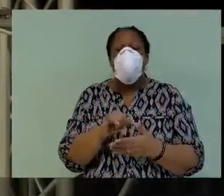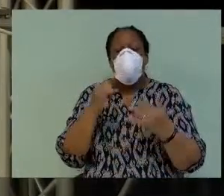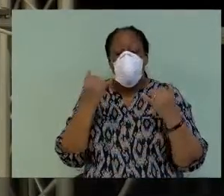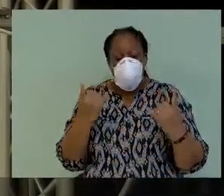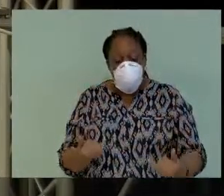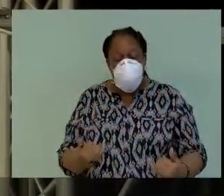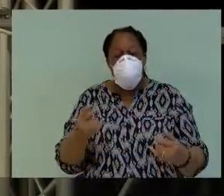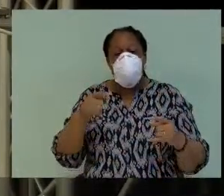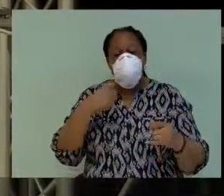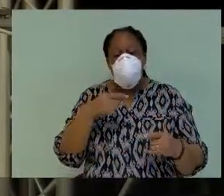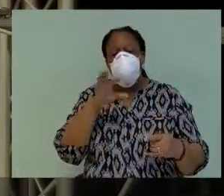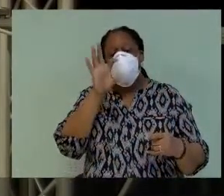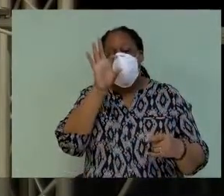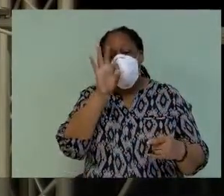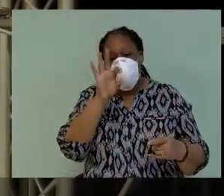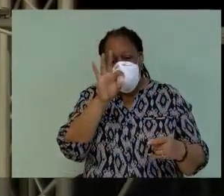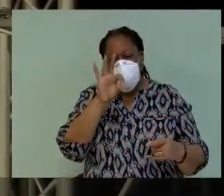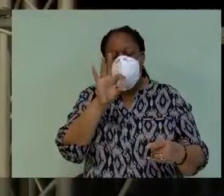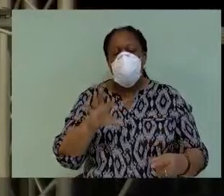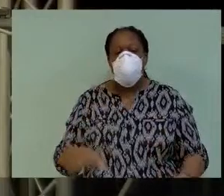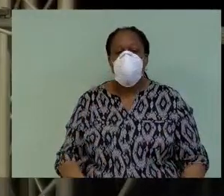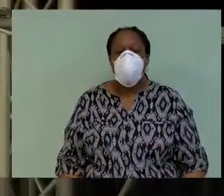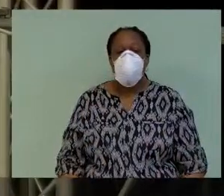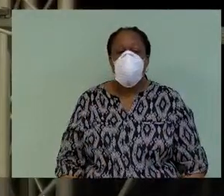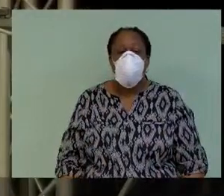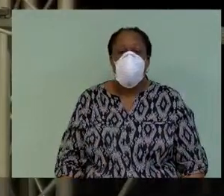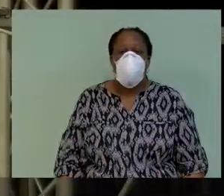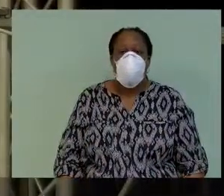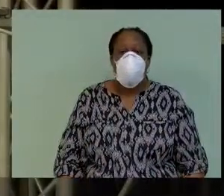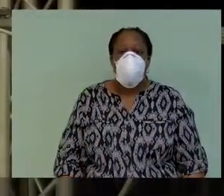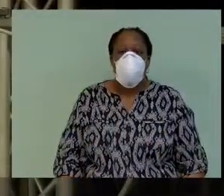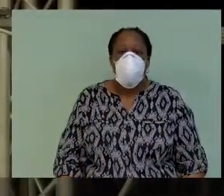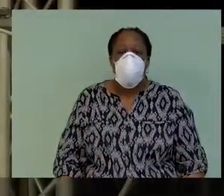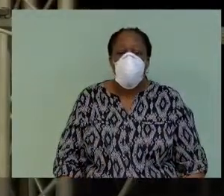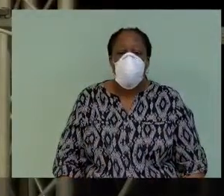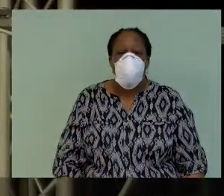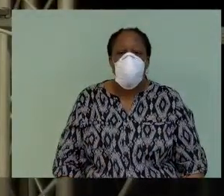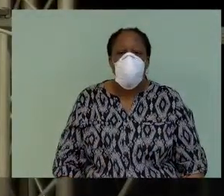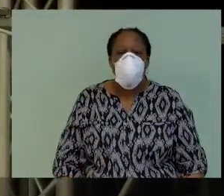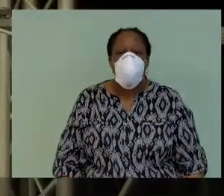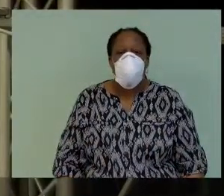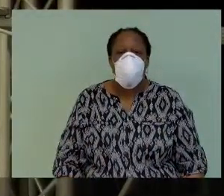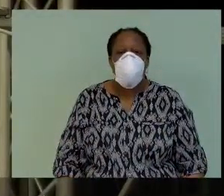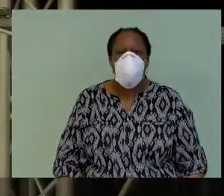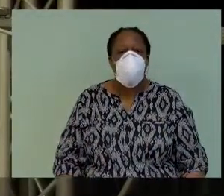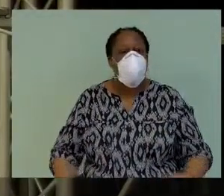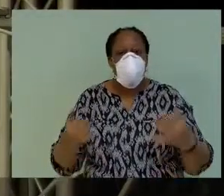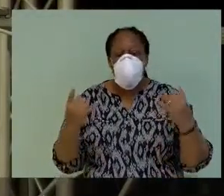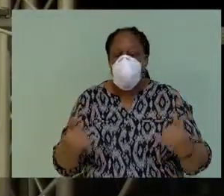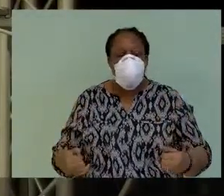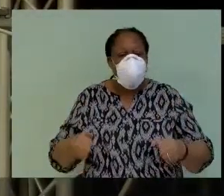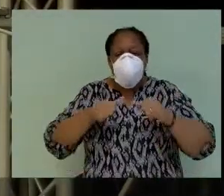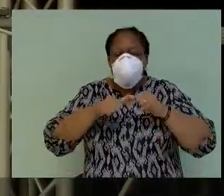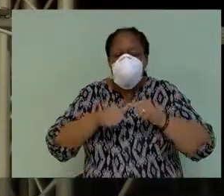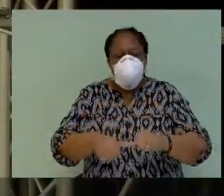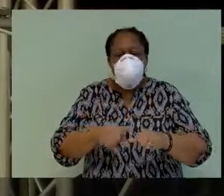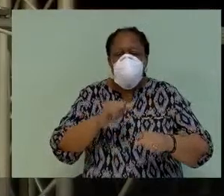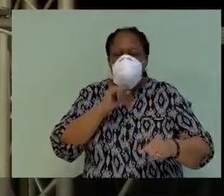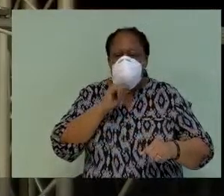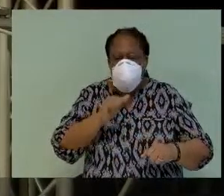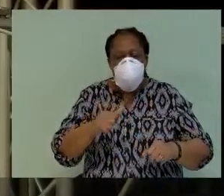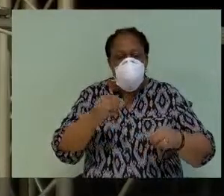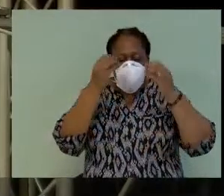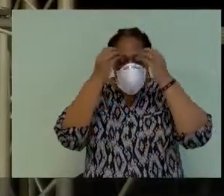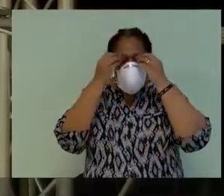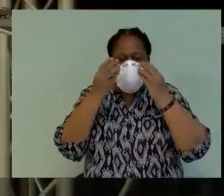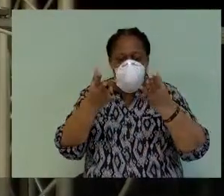it to 2 passengers per row, including the front row. To date, citizens are